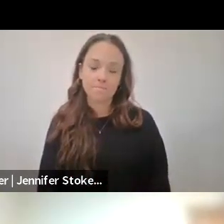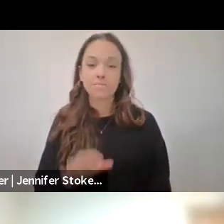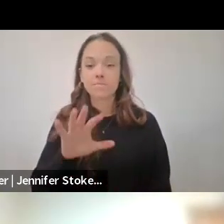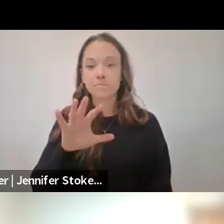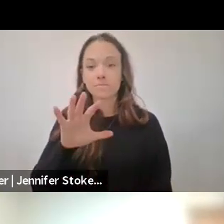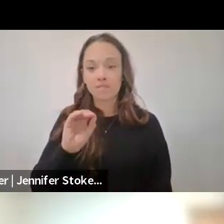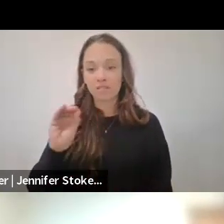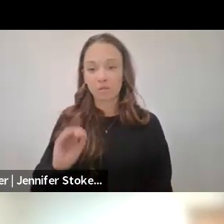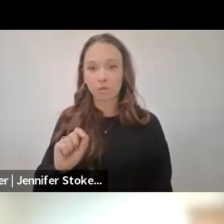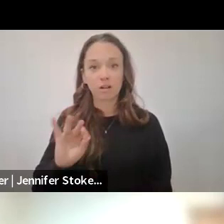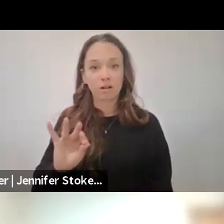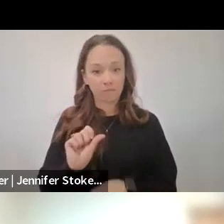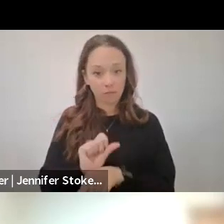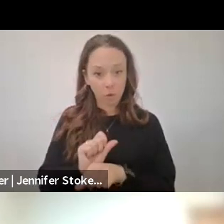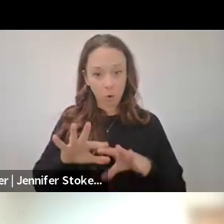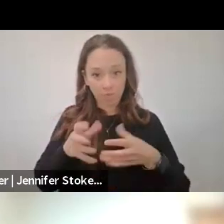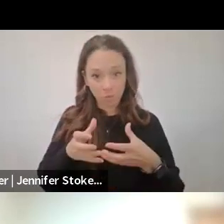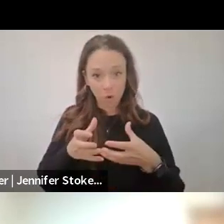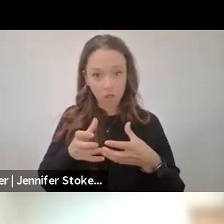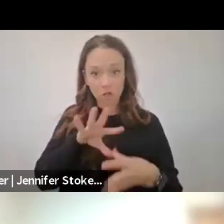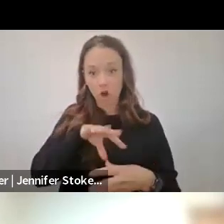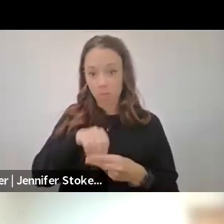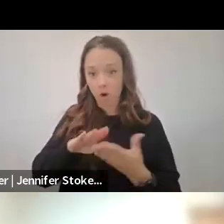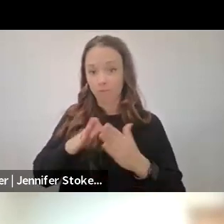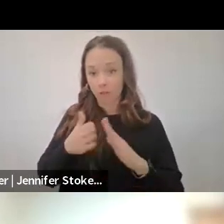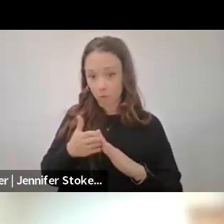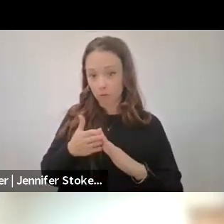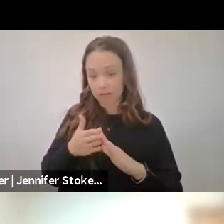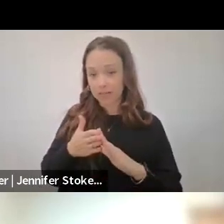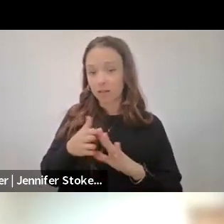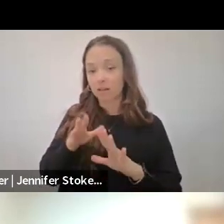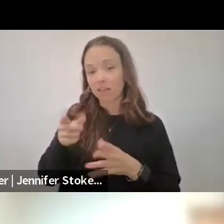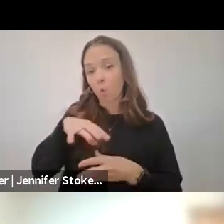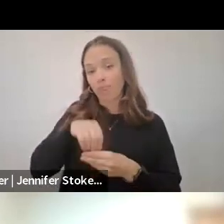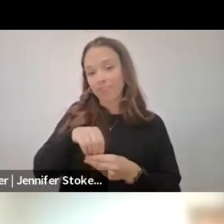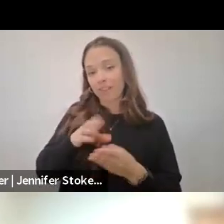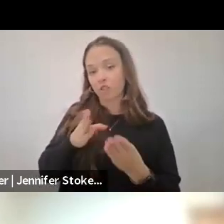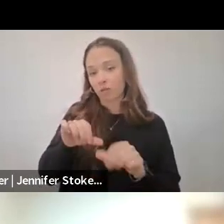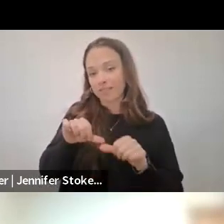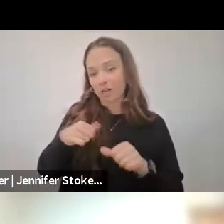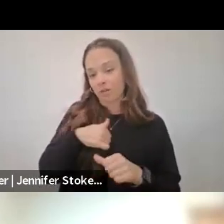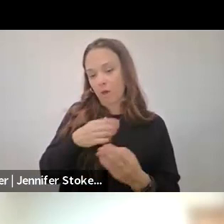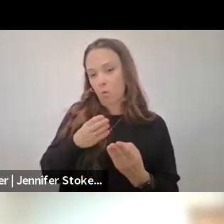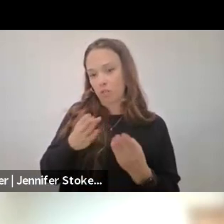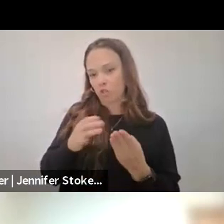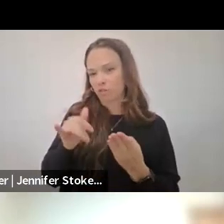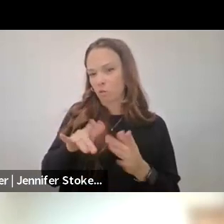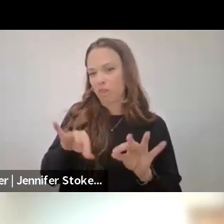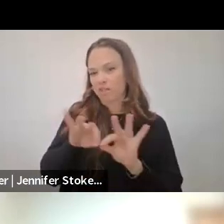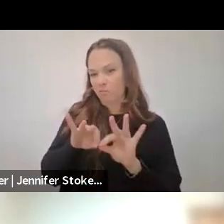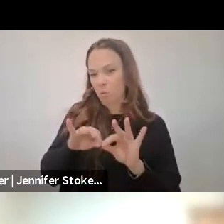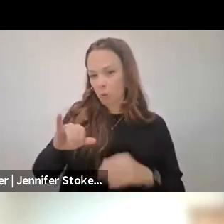our workforce are part of the community, within the community, the service area that we serve. So that is also very important.